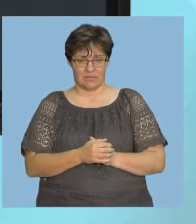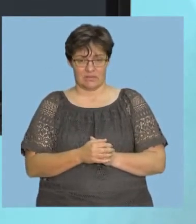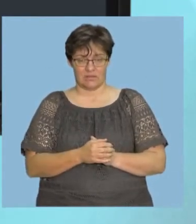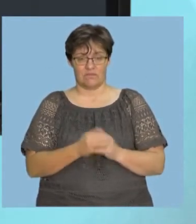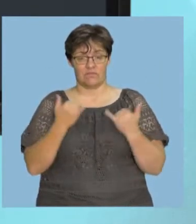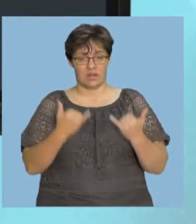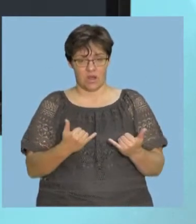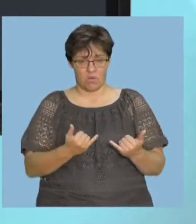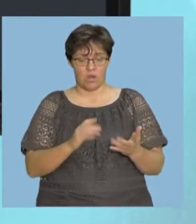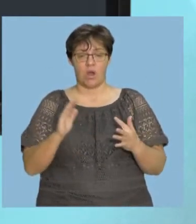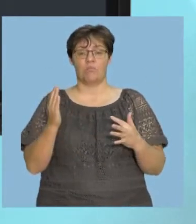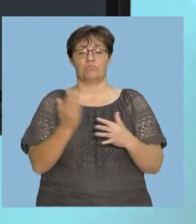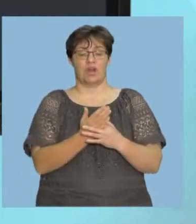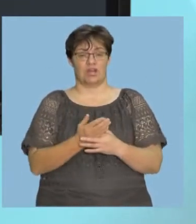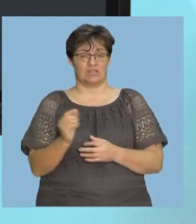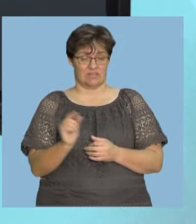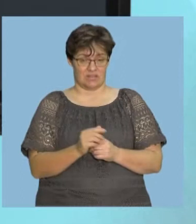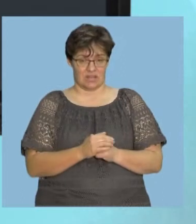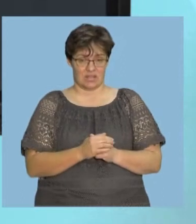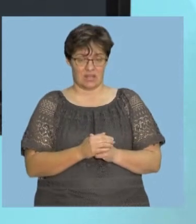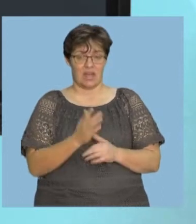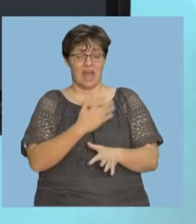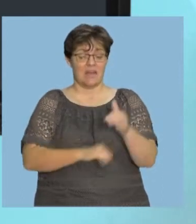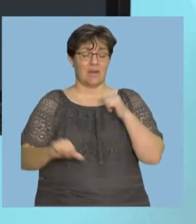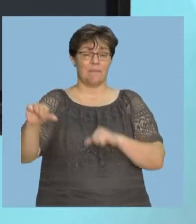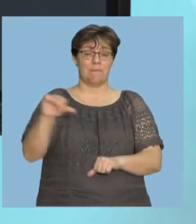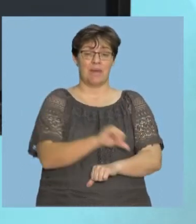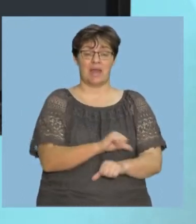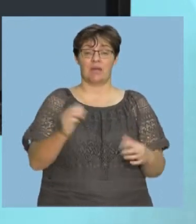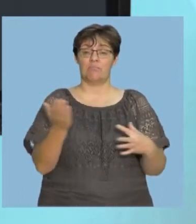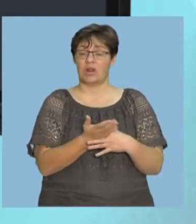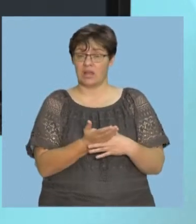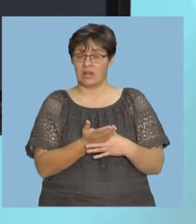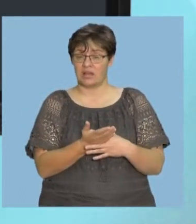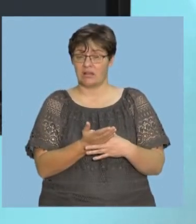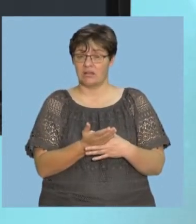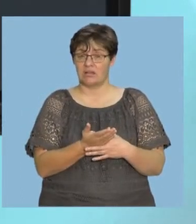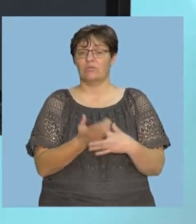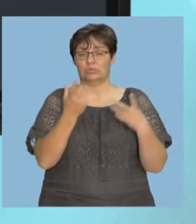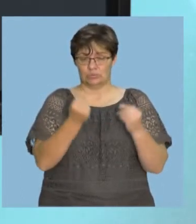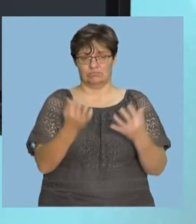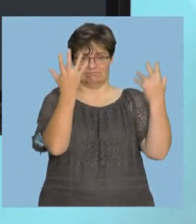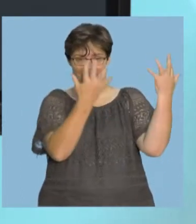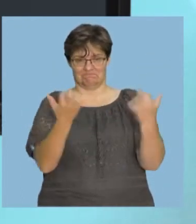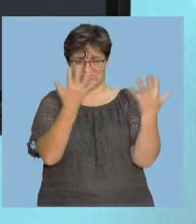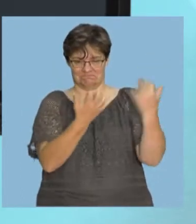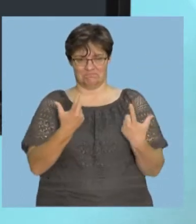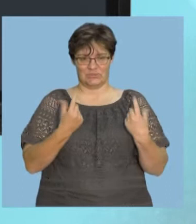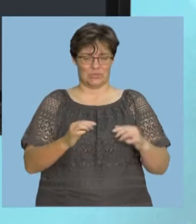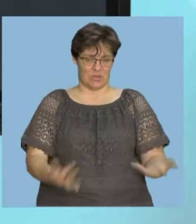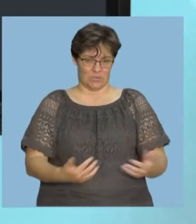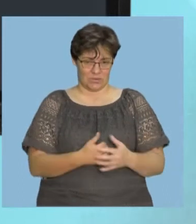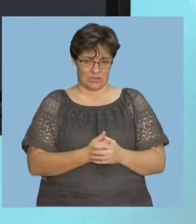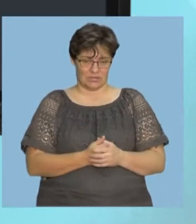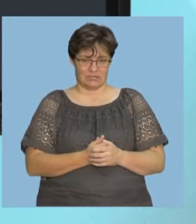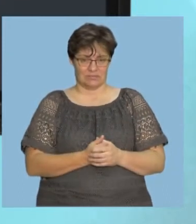now, we're going to take a short break. When we come back, we'll do the actual calculation.